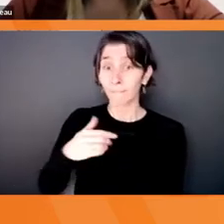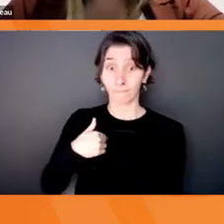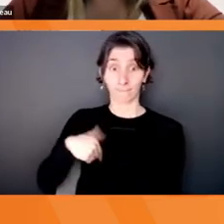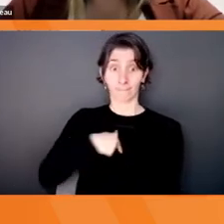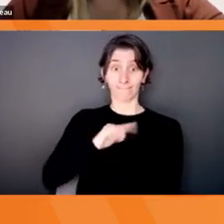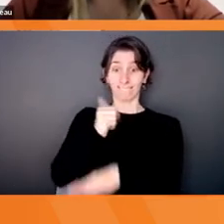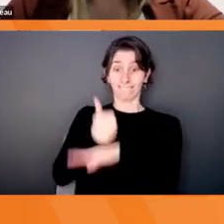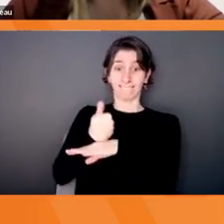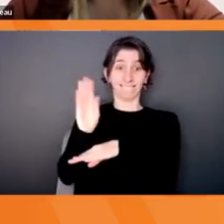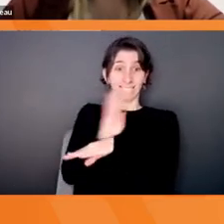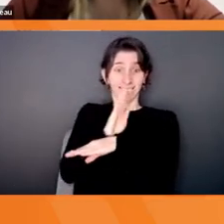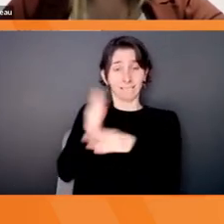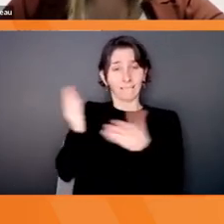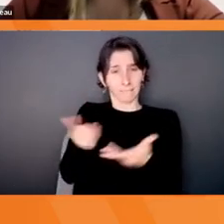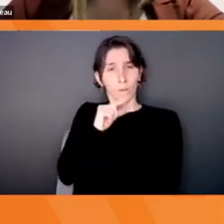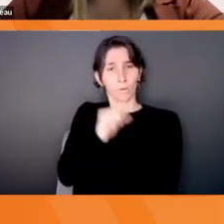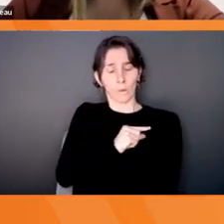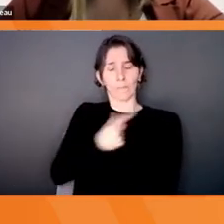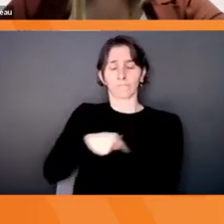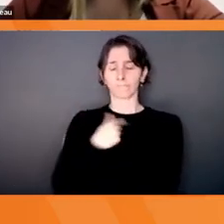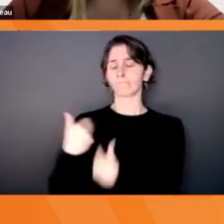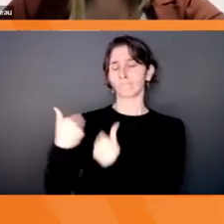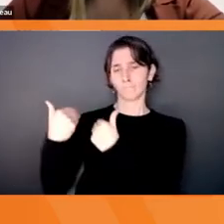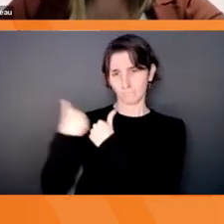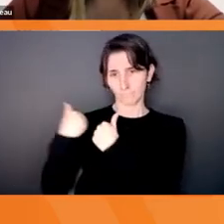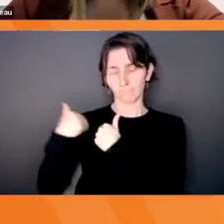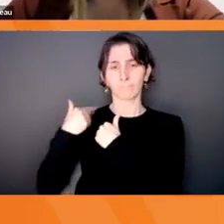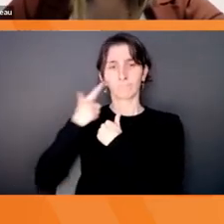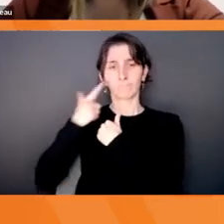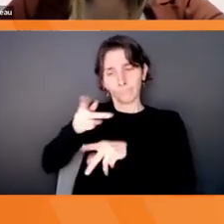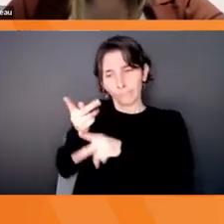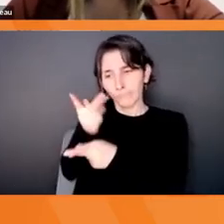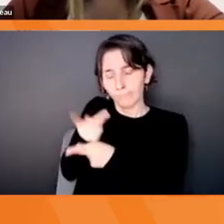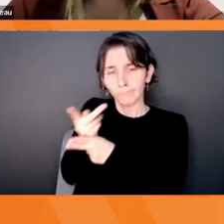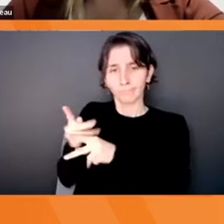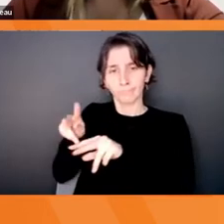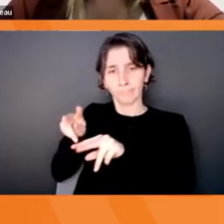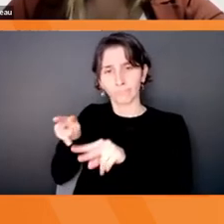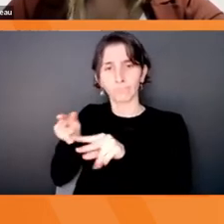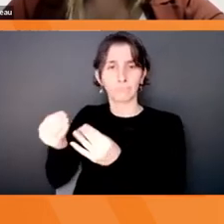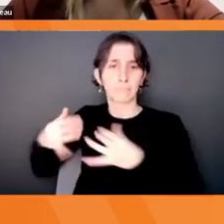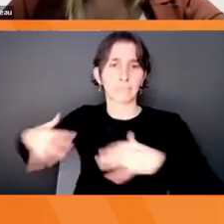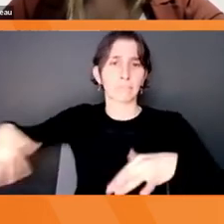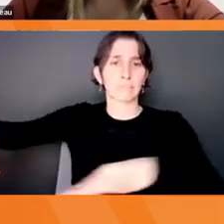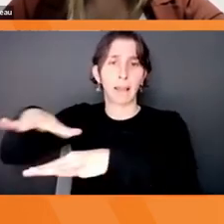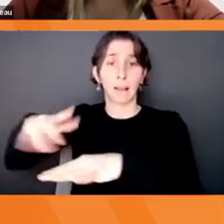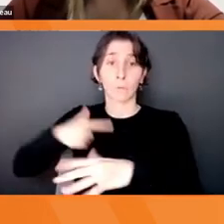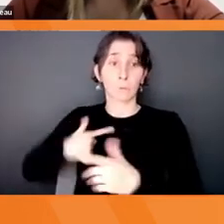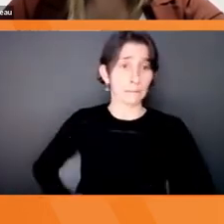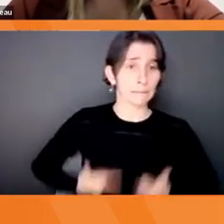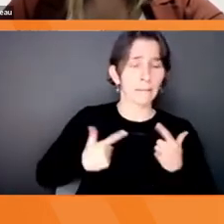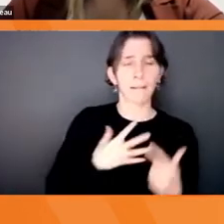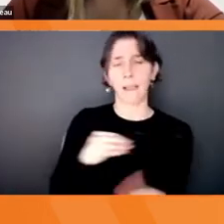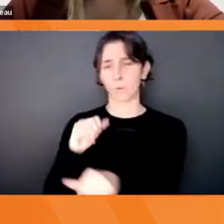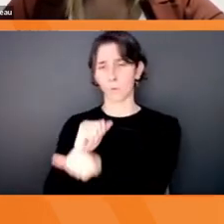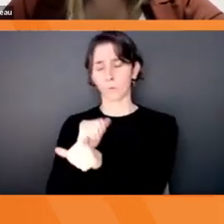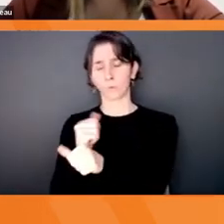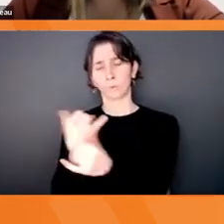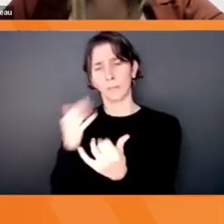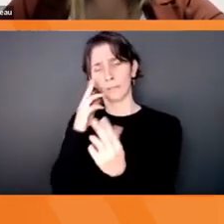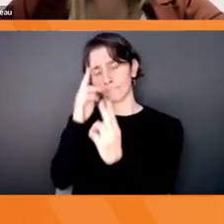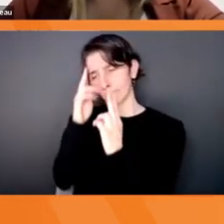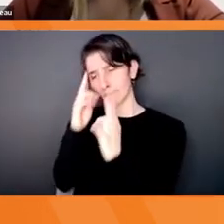Guelph, we have a responsibility for the stewardship of this land on which we live and work, and today we acknowledge the